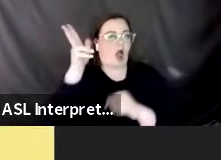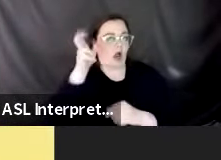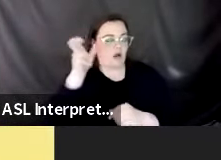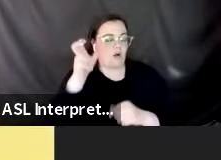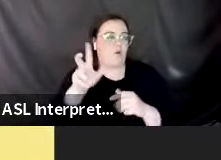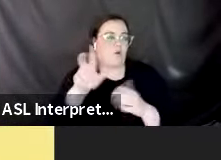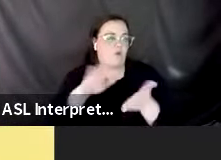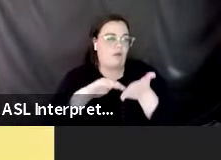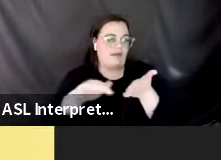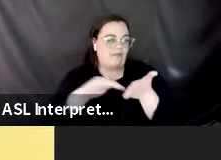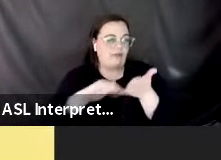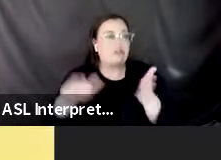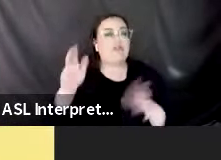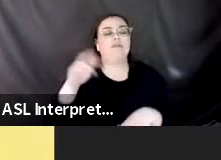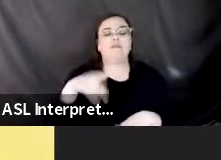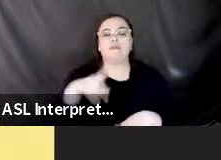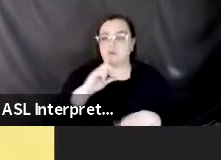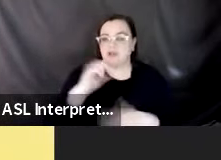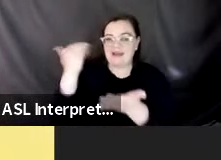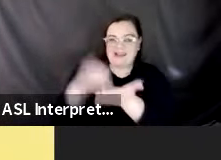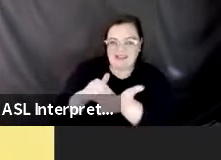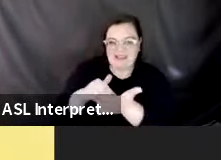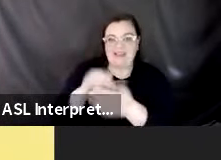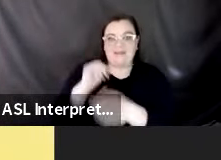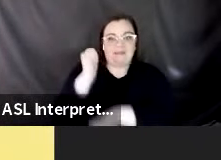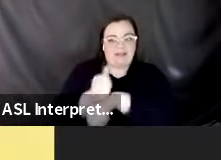on specific demographic information,